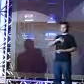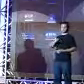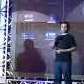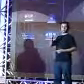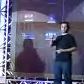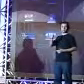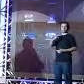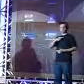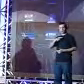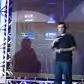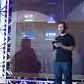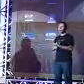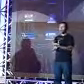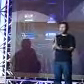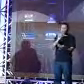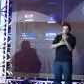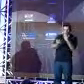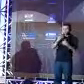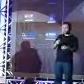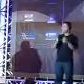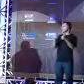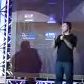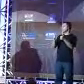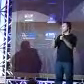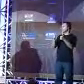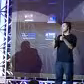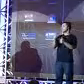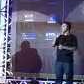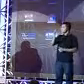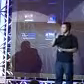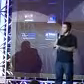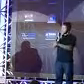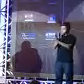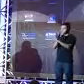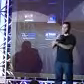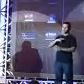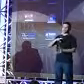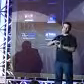there's a very big question we have to ask.